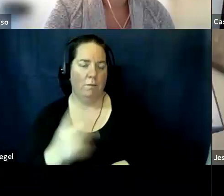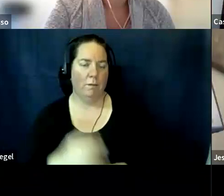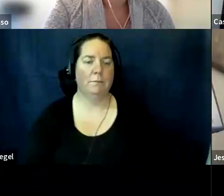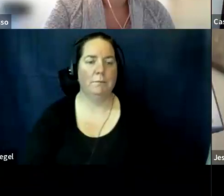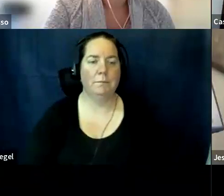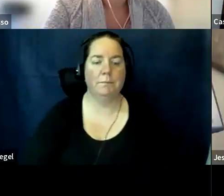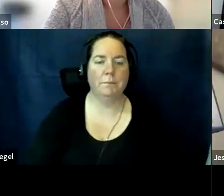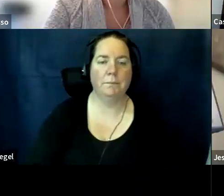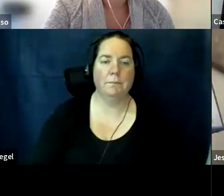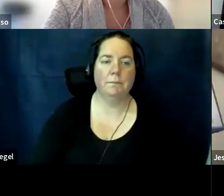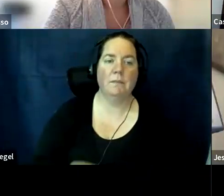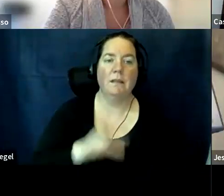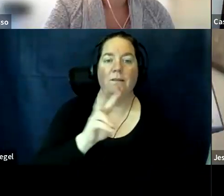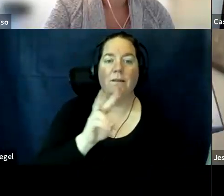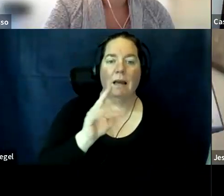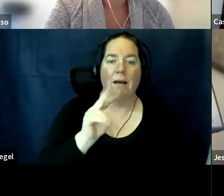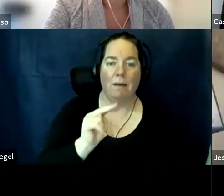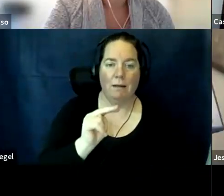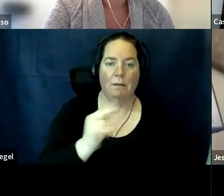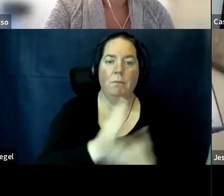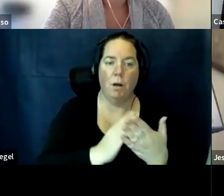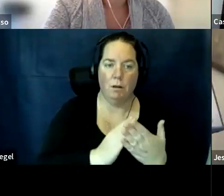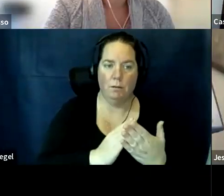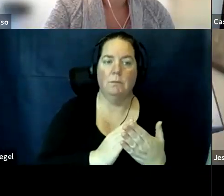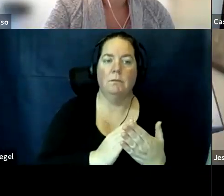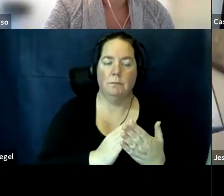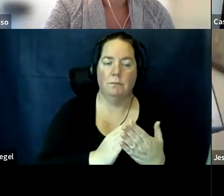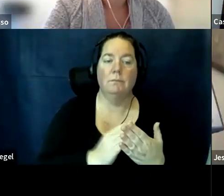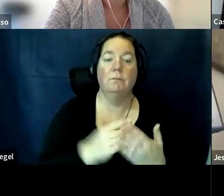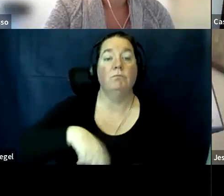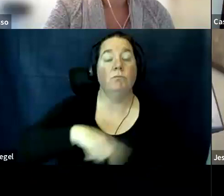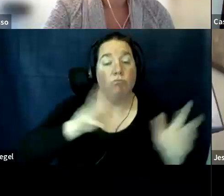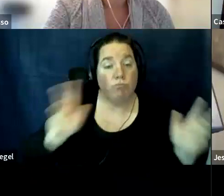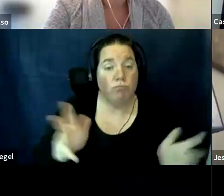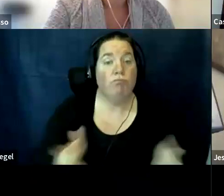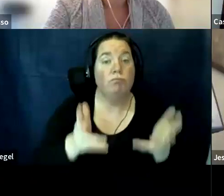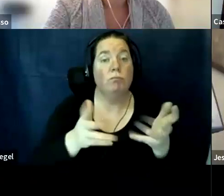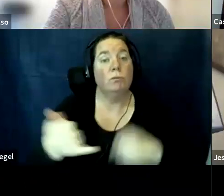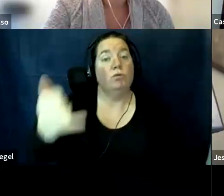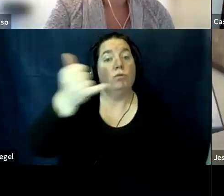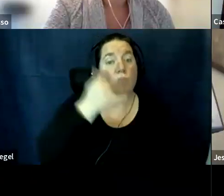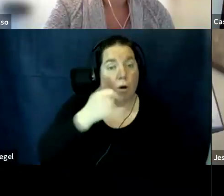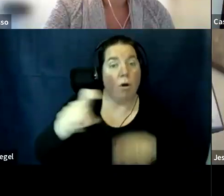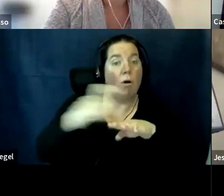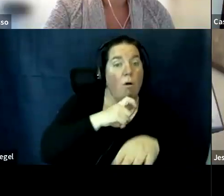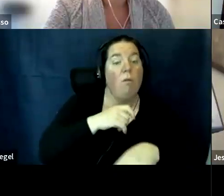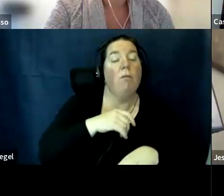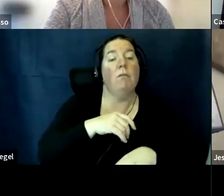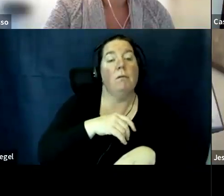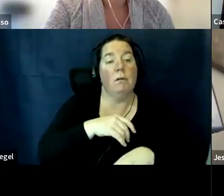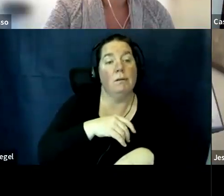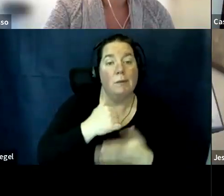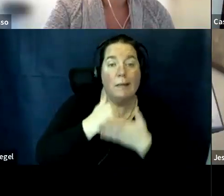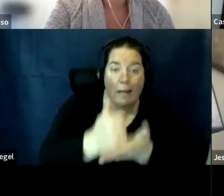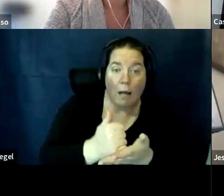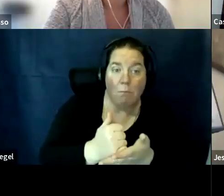So for the VFN part, I would say that we always encourage parents to call us on our helpline, and we can perhaps help a